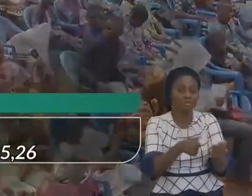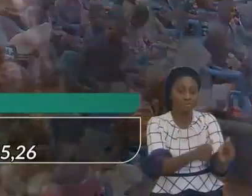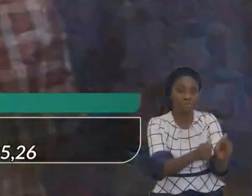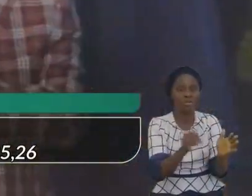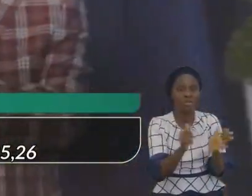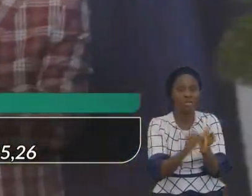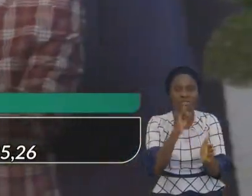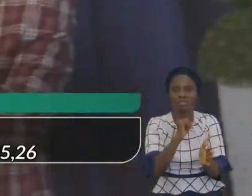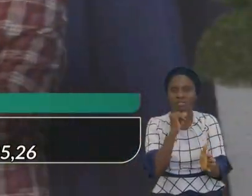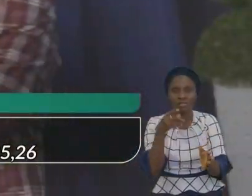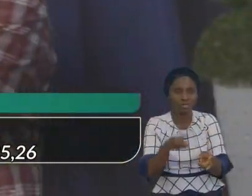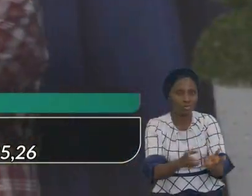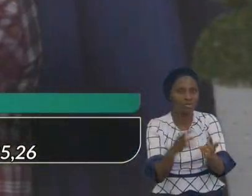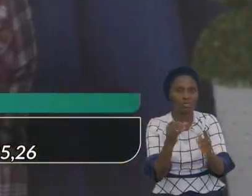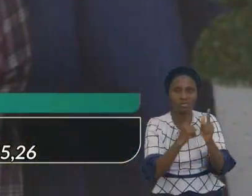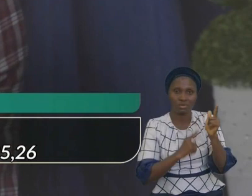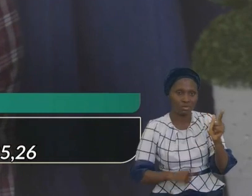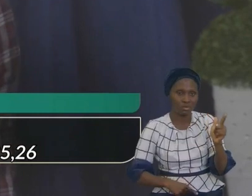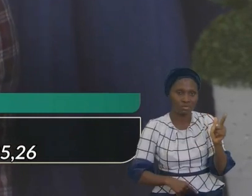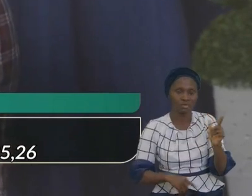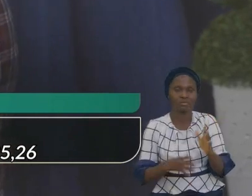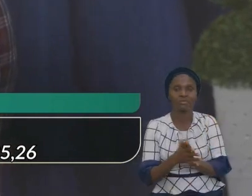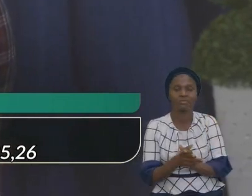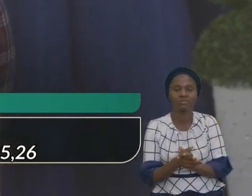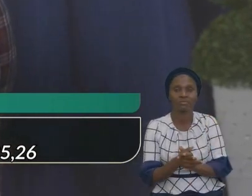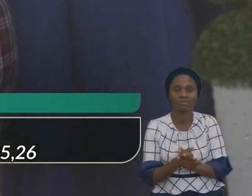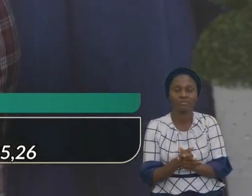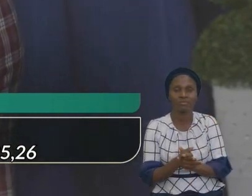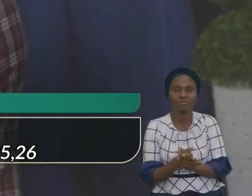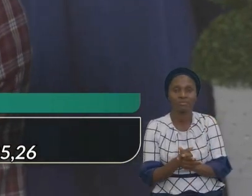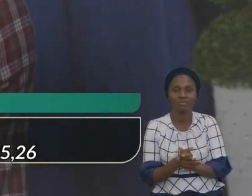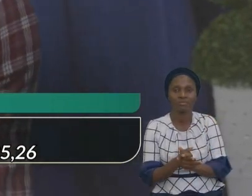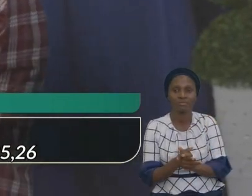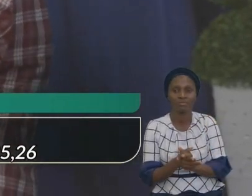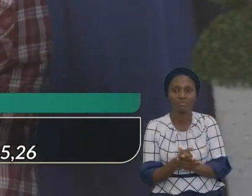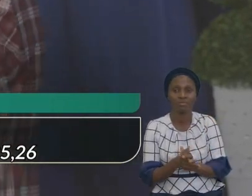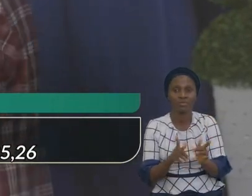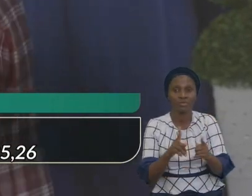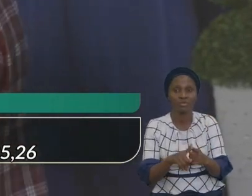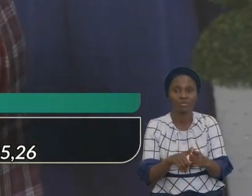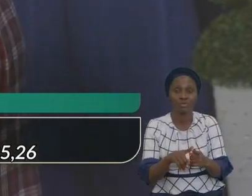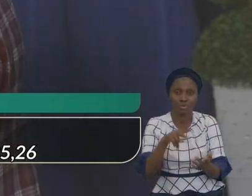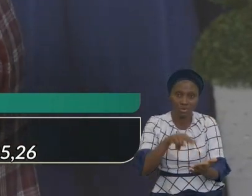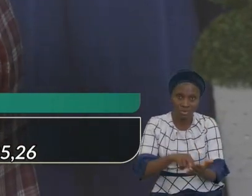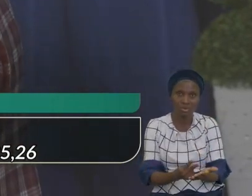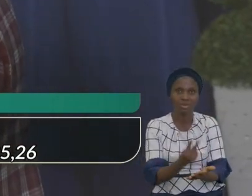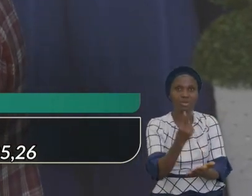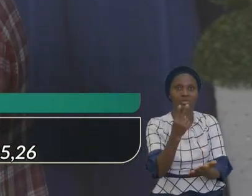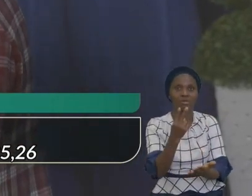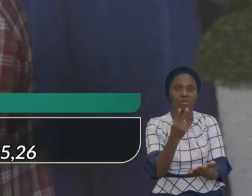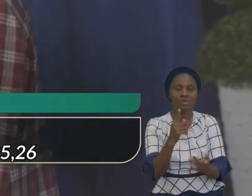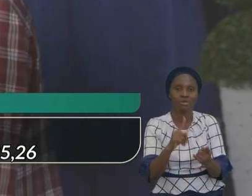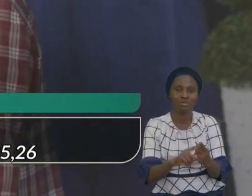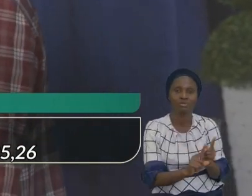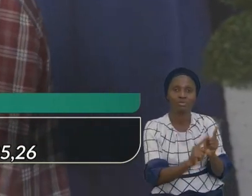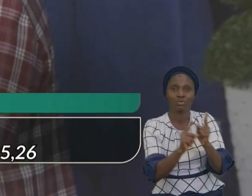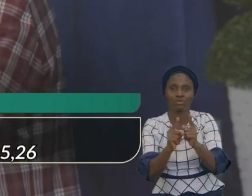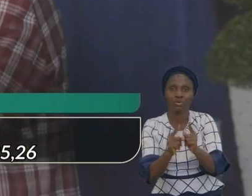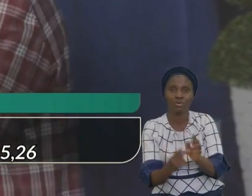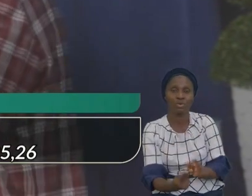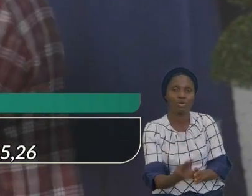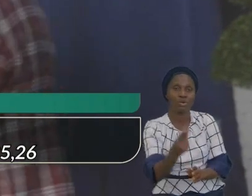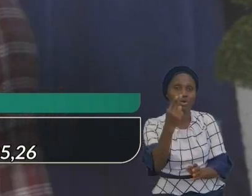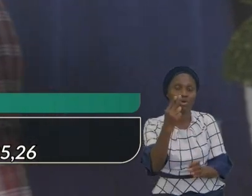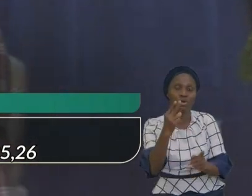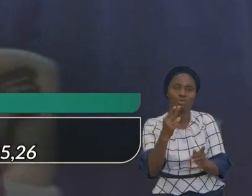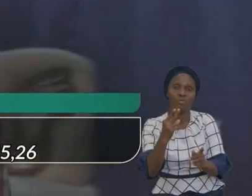To get up, to rise up, to go up, to mount up, one, we must follow the way of God.